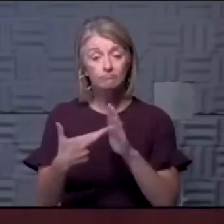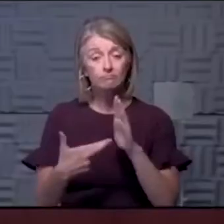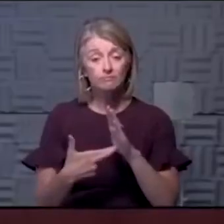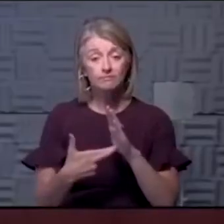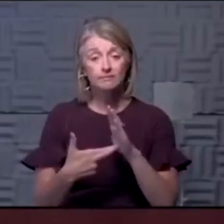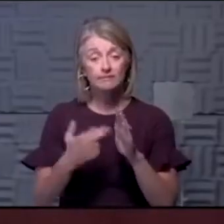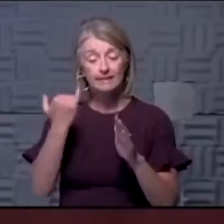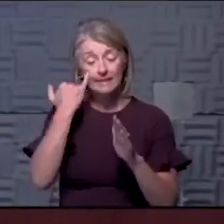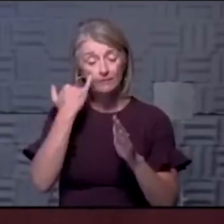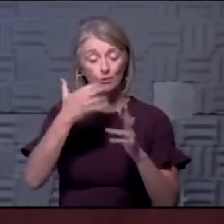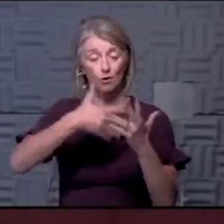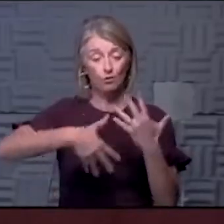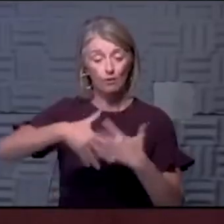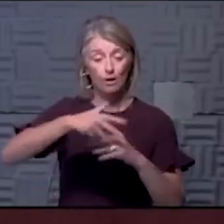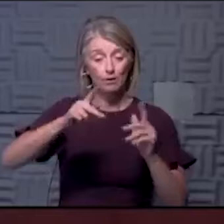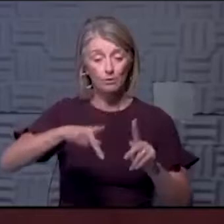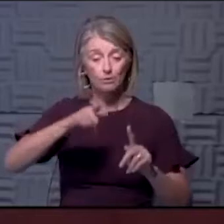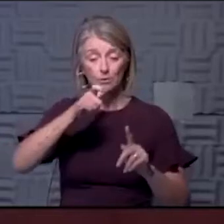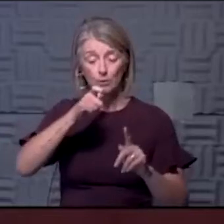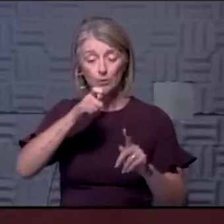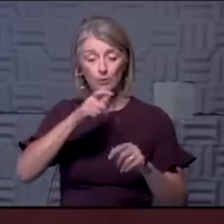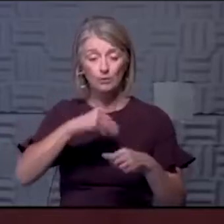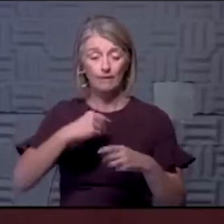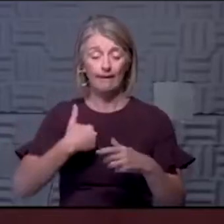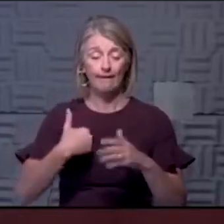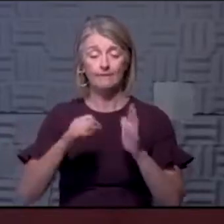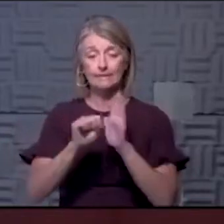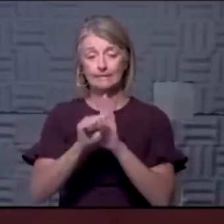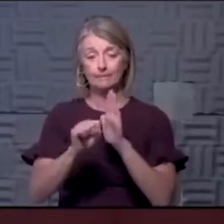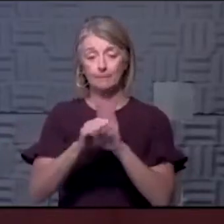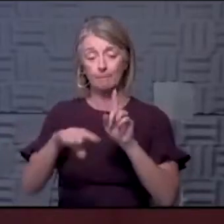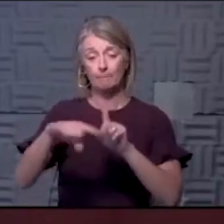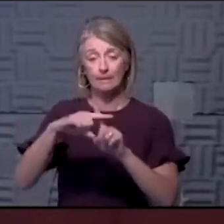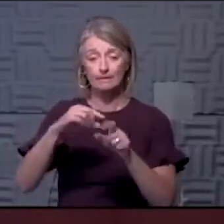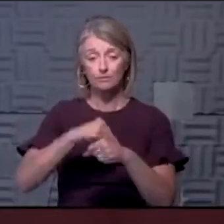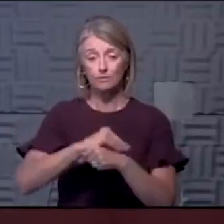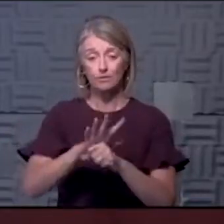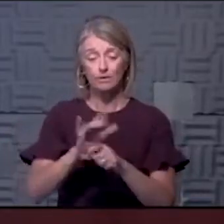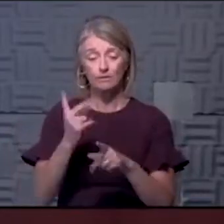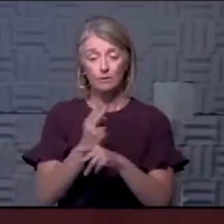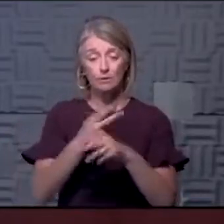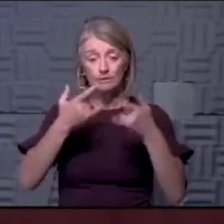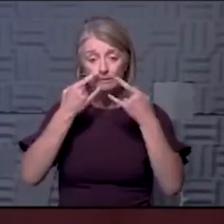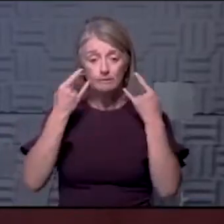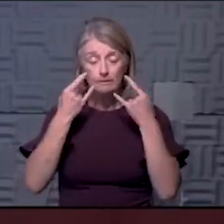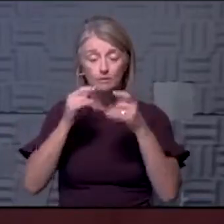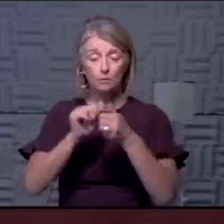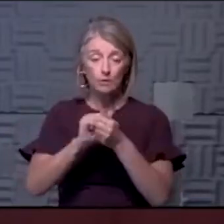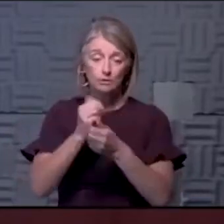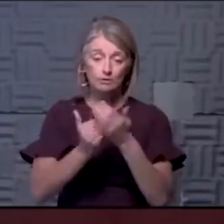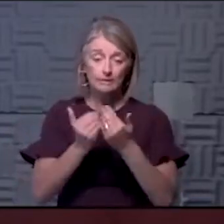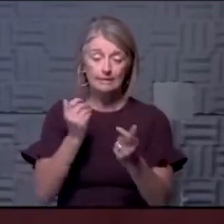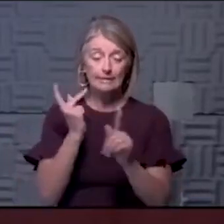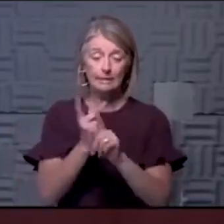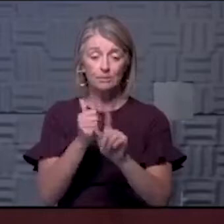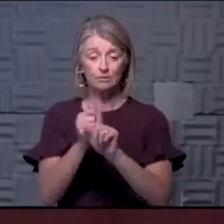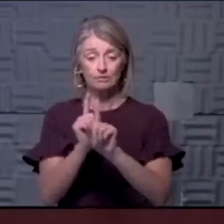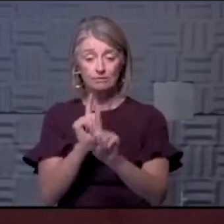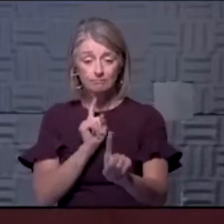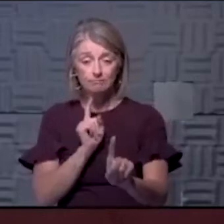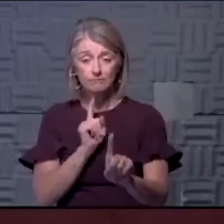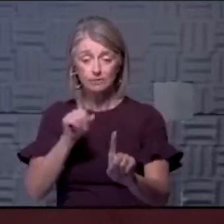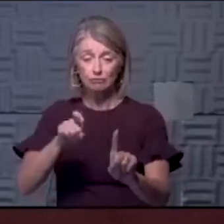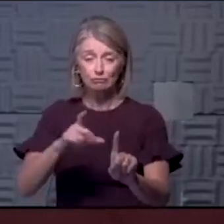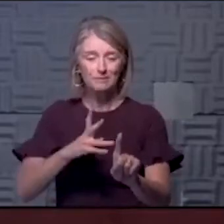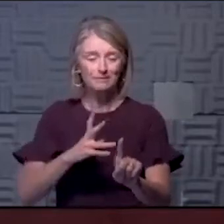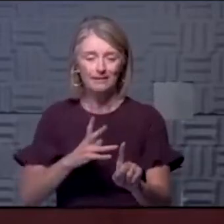you're in the presence of somebody Right. who is symptomatic and positive, if you're wearing your mask and you're washing your hands and you're keeping your distance, you should